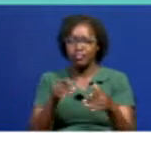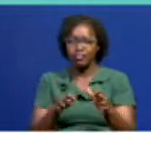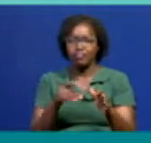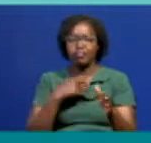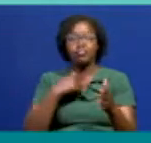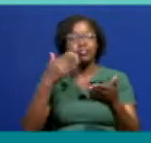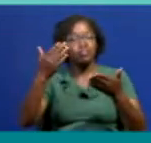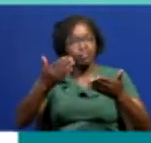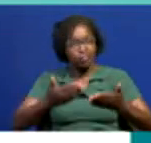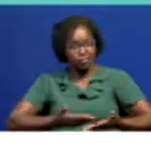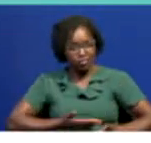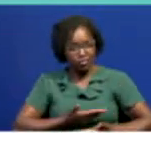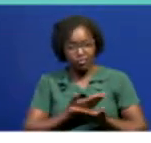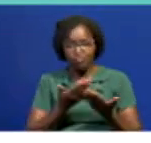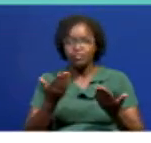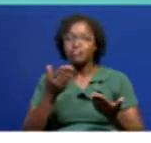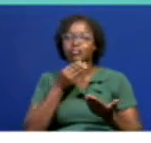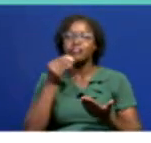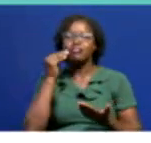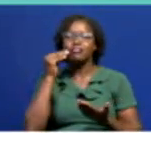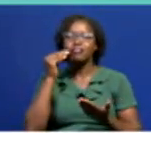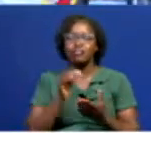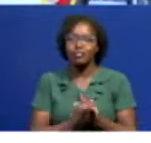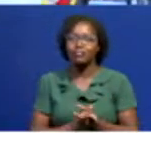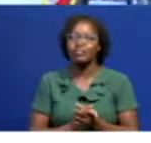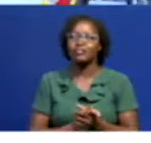to welcome you home.